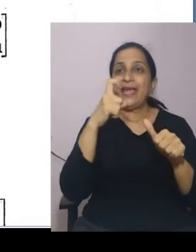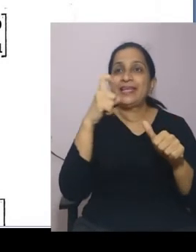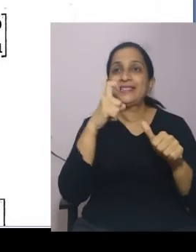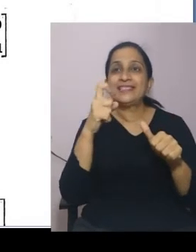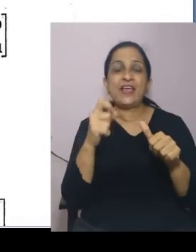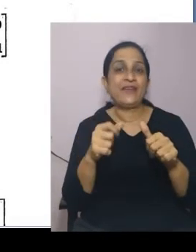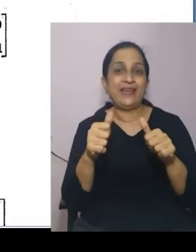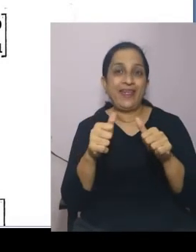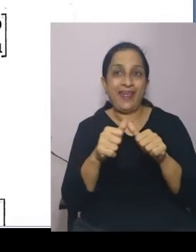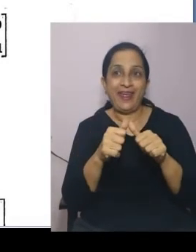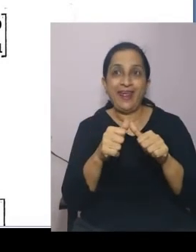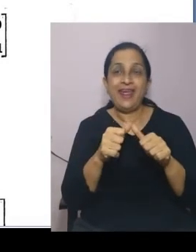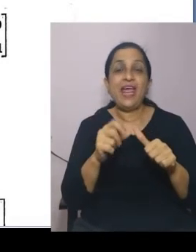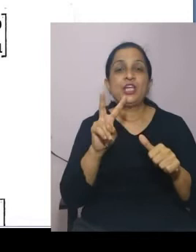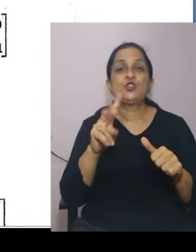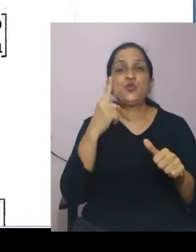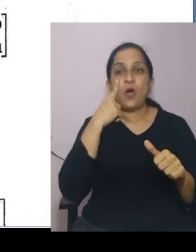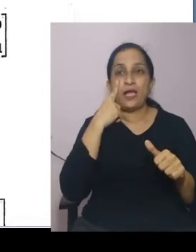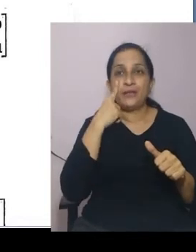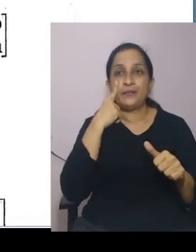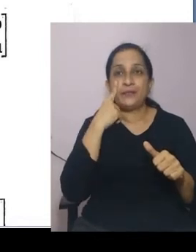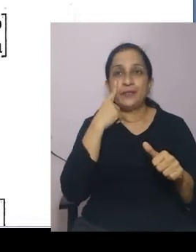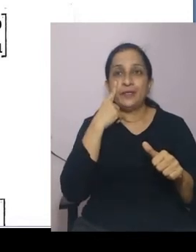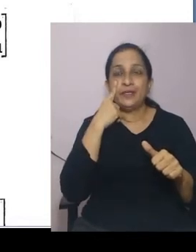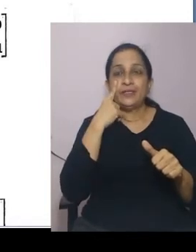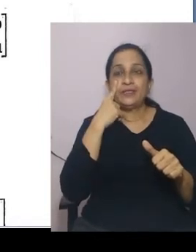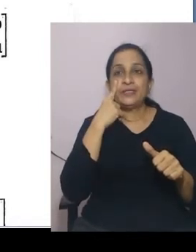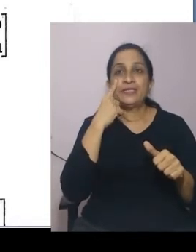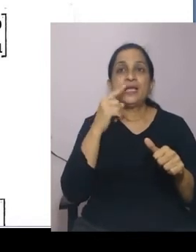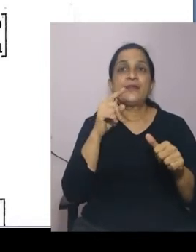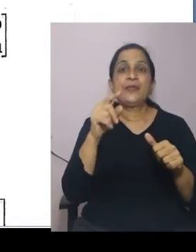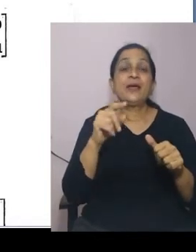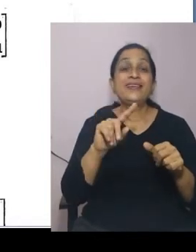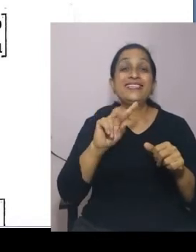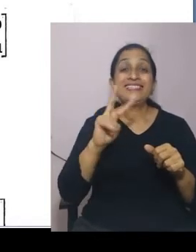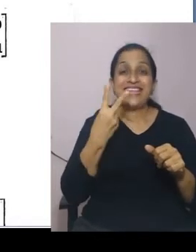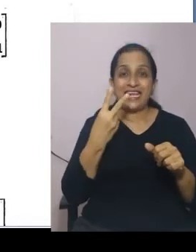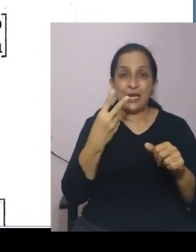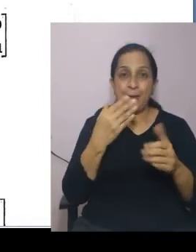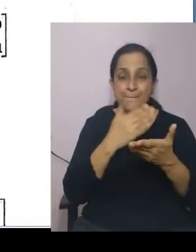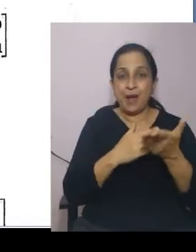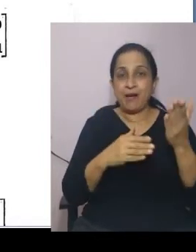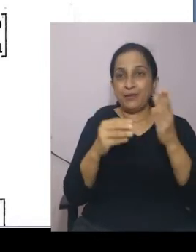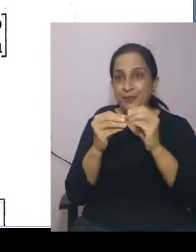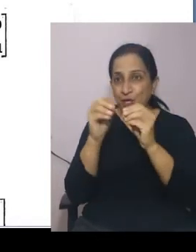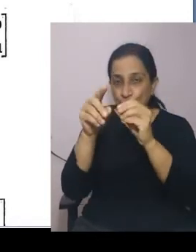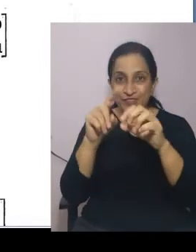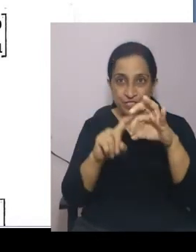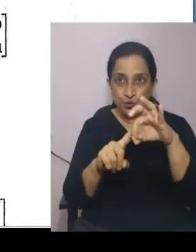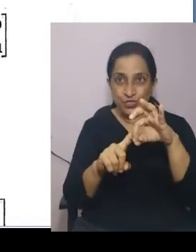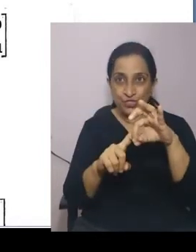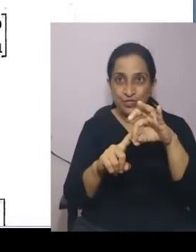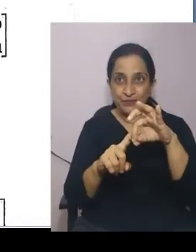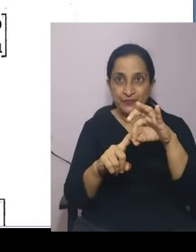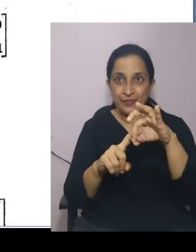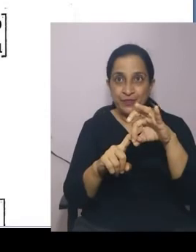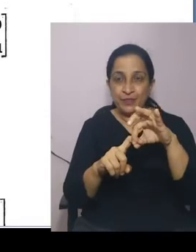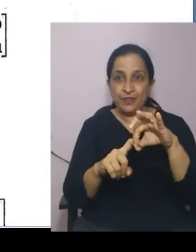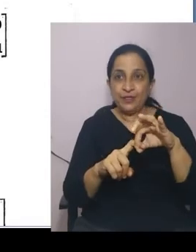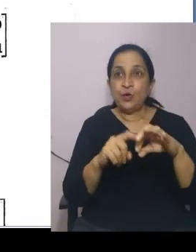Now you substitute, this is the part B. This is the second part actually, okay. So you take